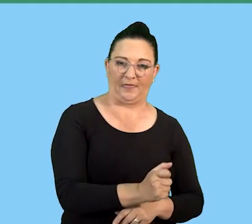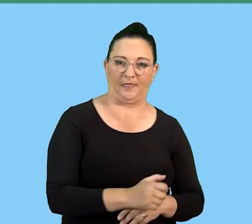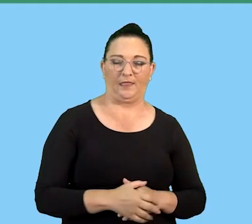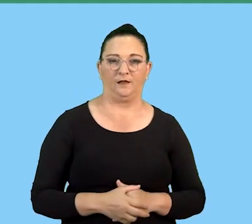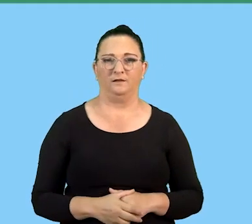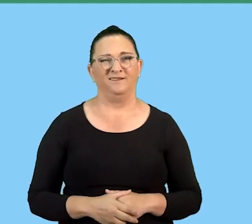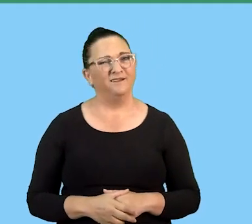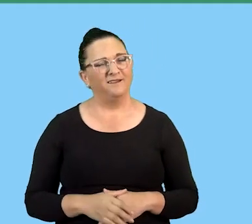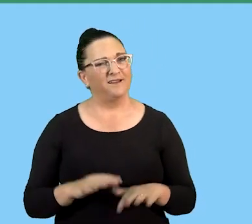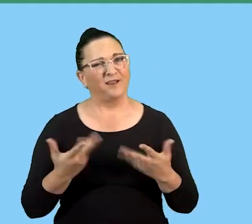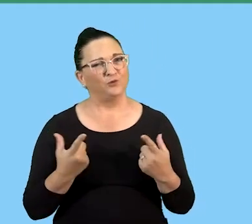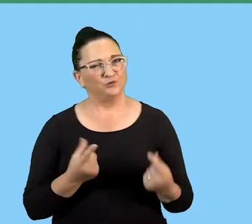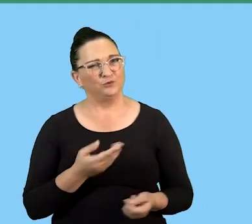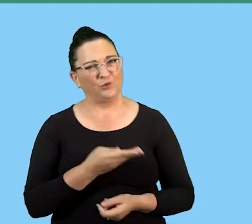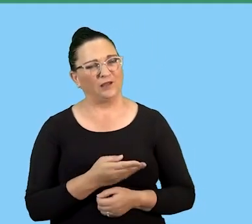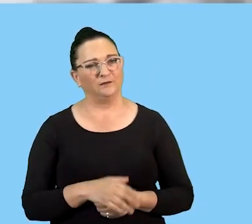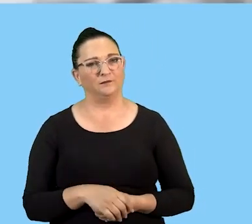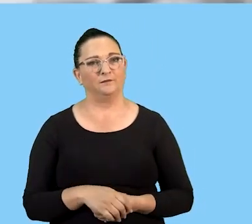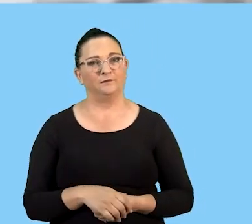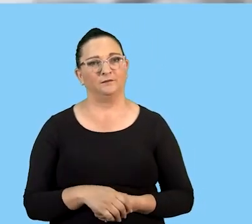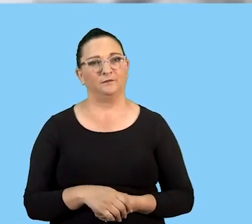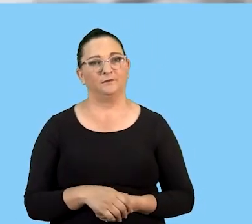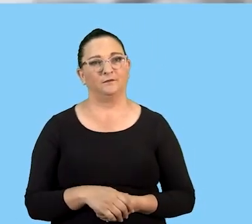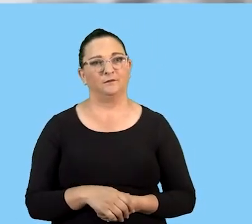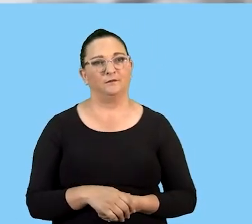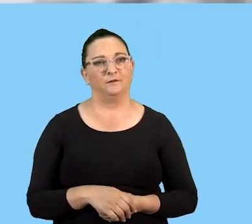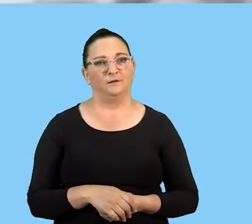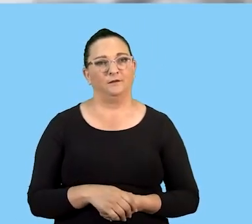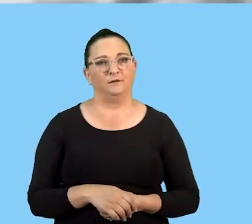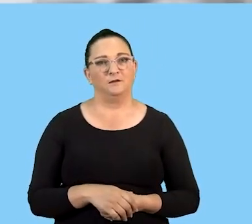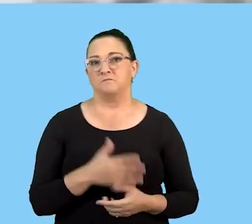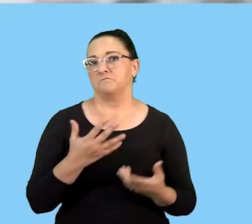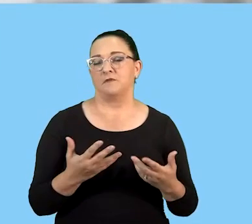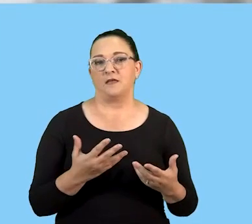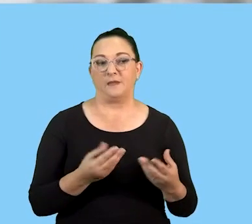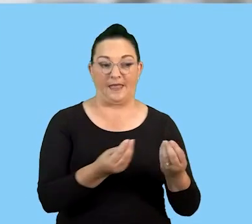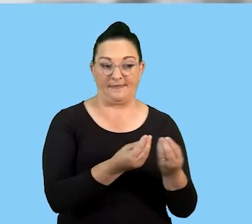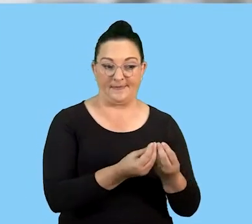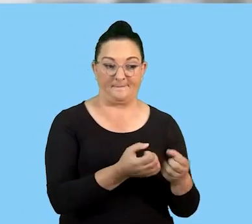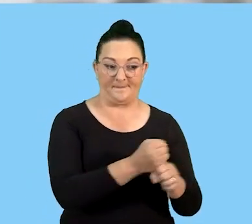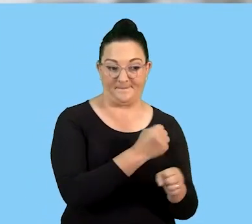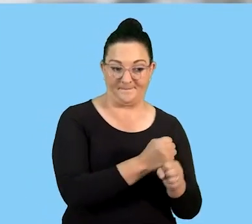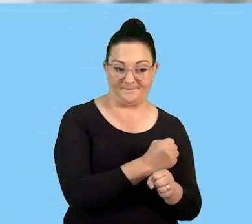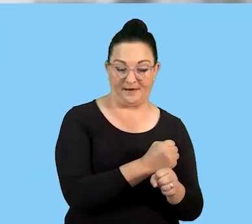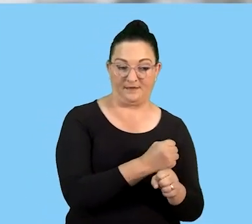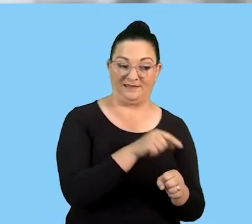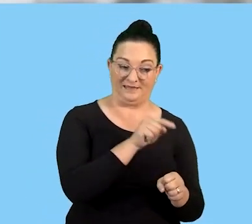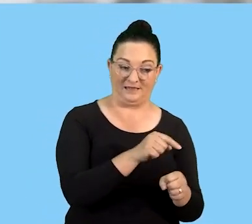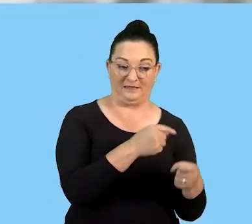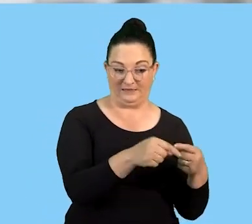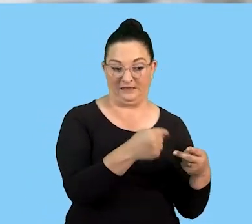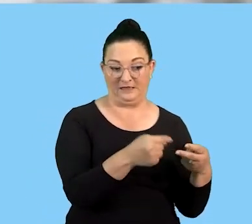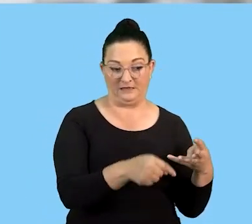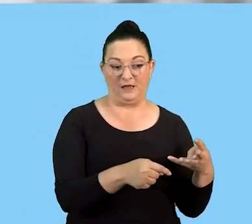you'd ask yourself, how is this done? It means that for every item that you make, then you are going to